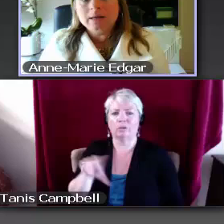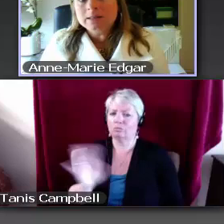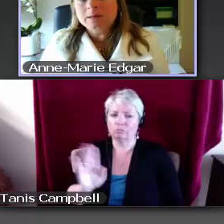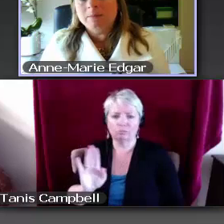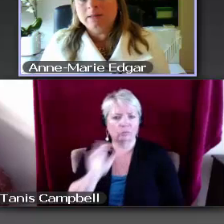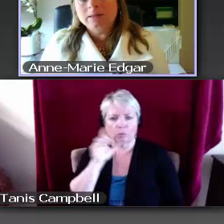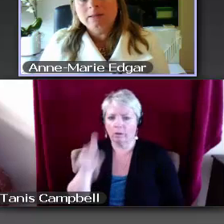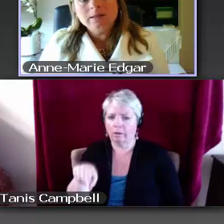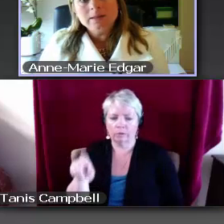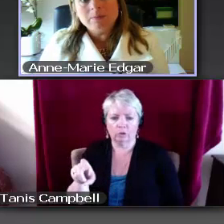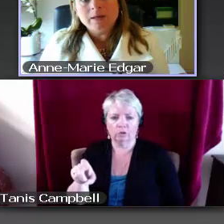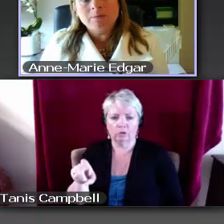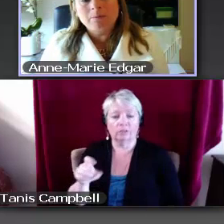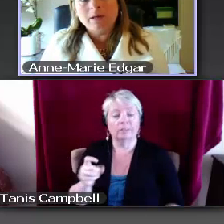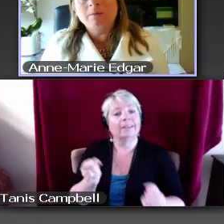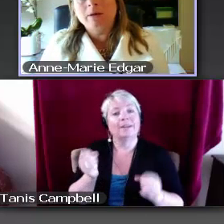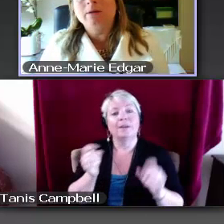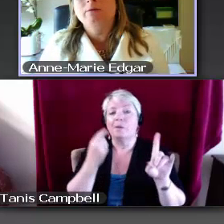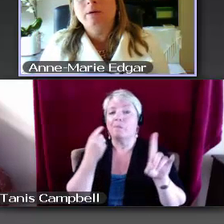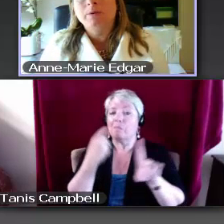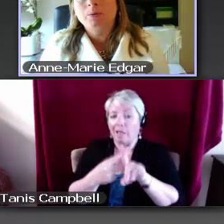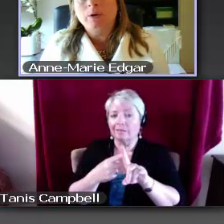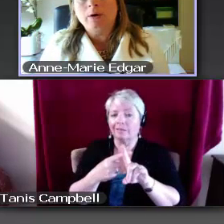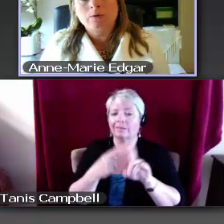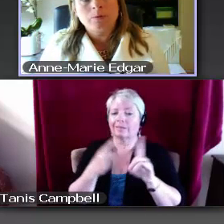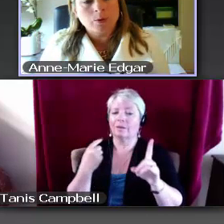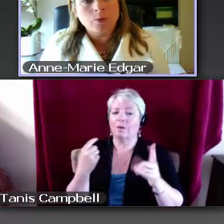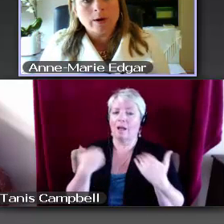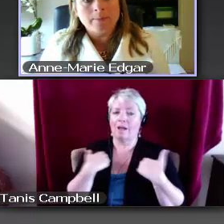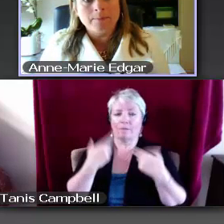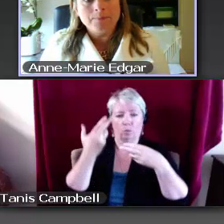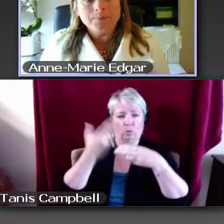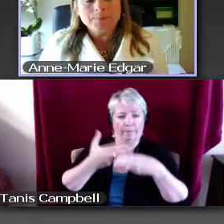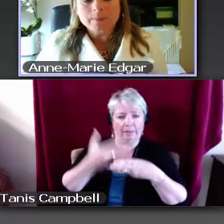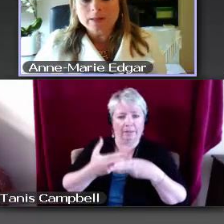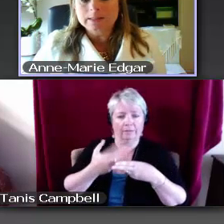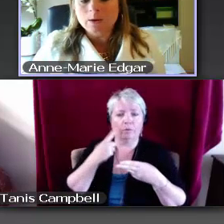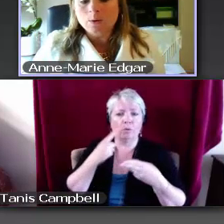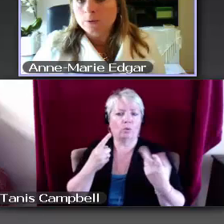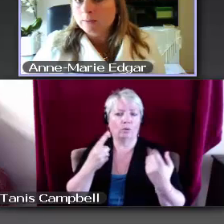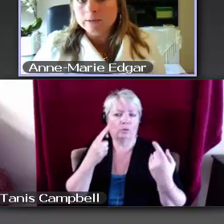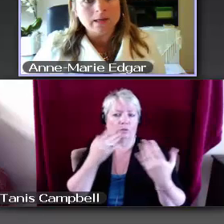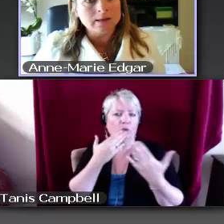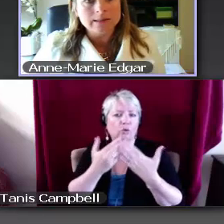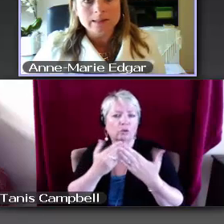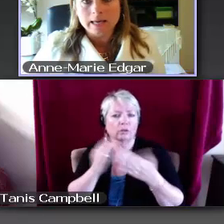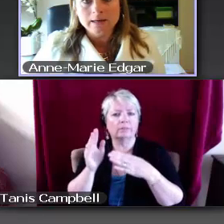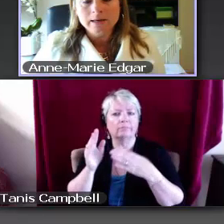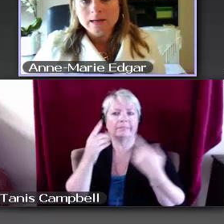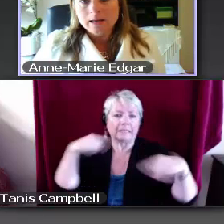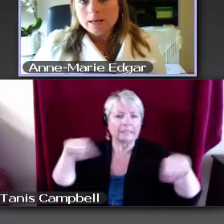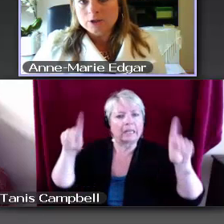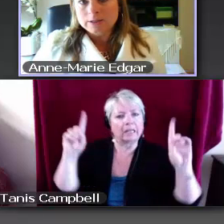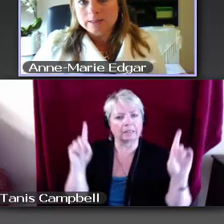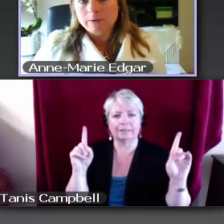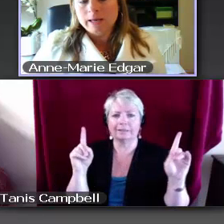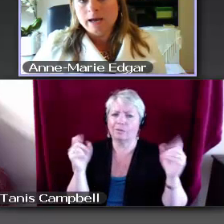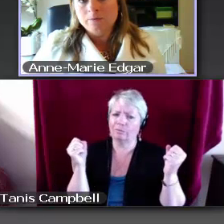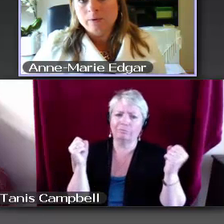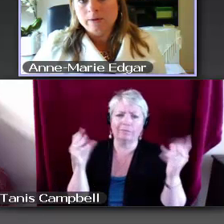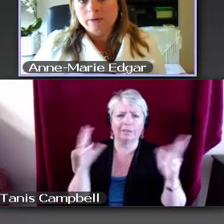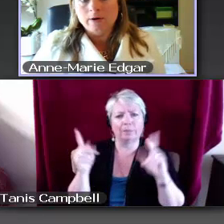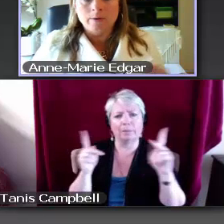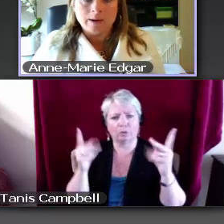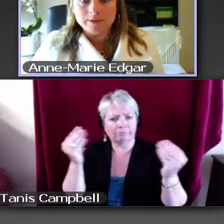some amazing businesses being built out of the program. So great results again, just as